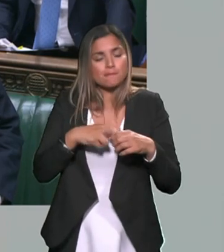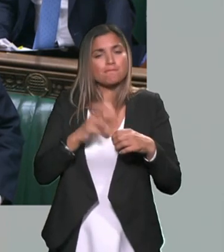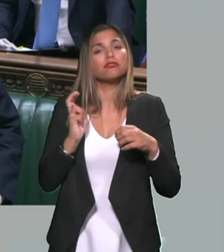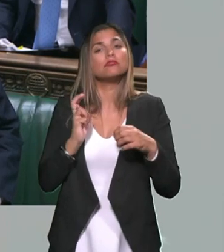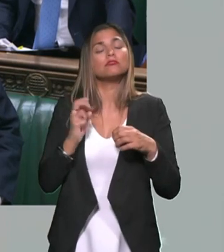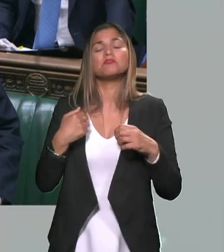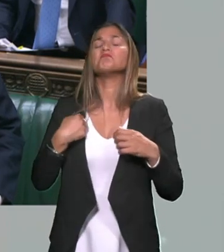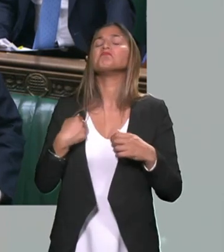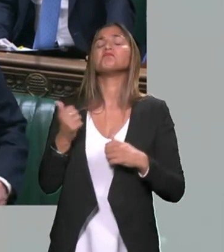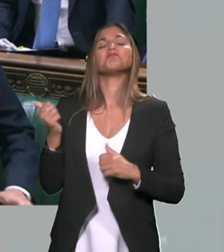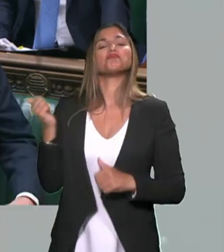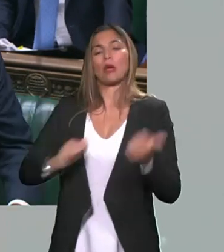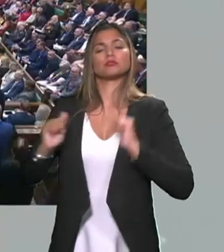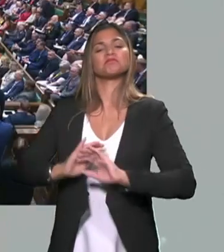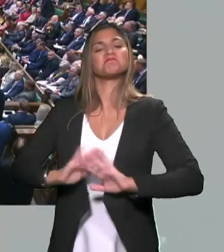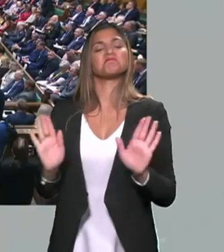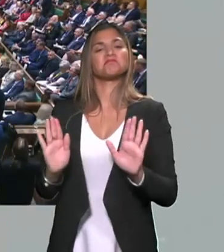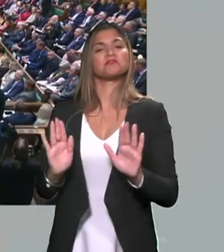head held high.